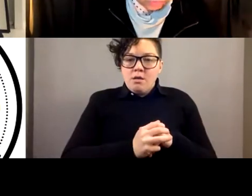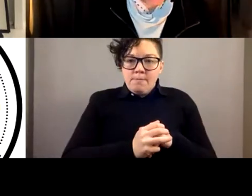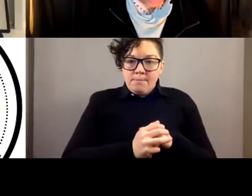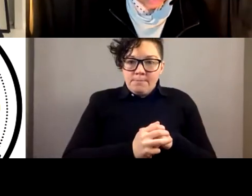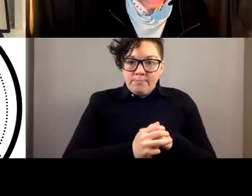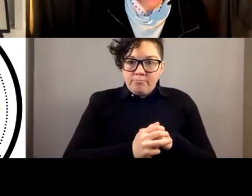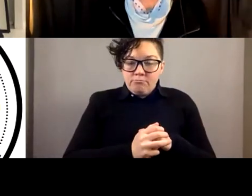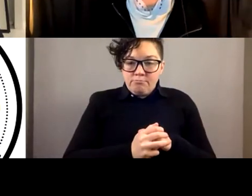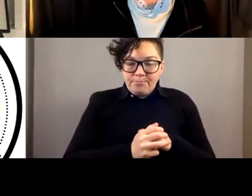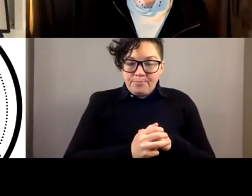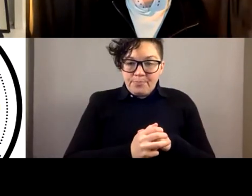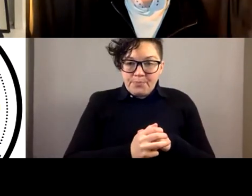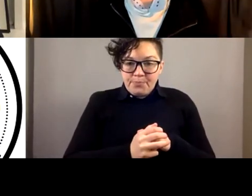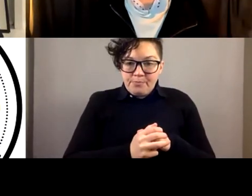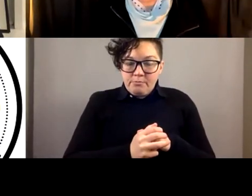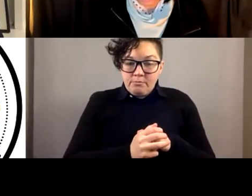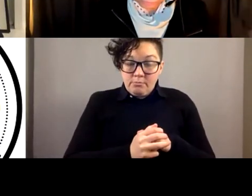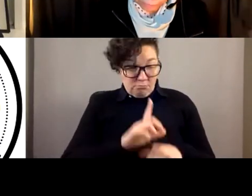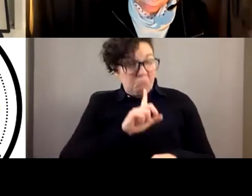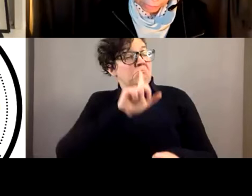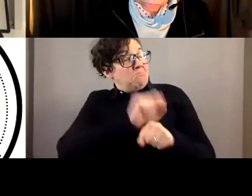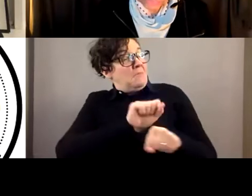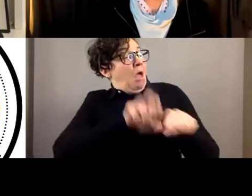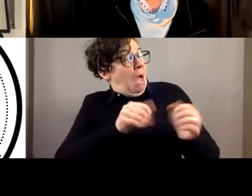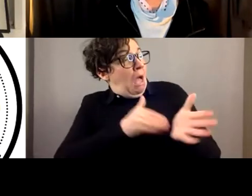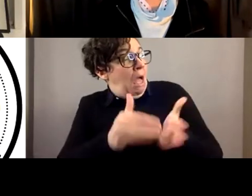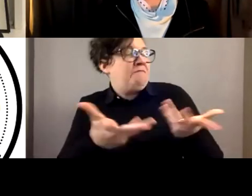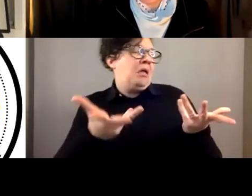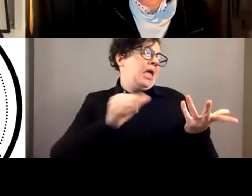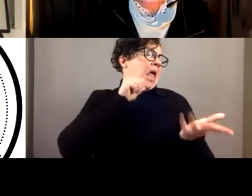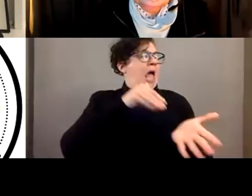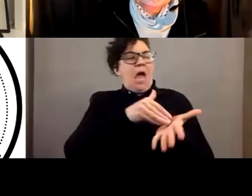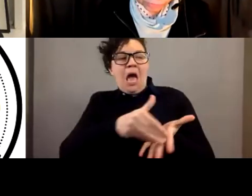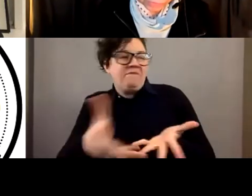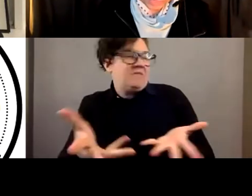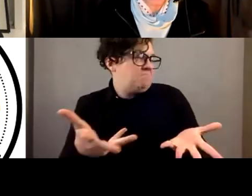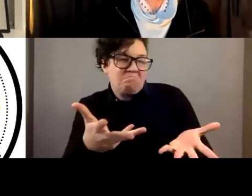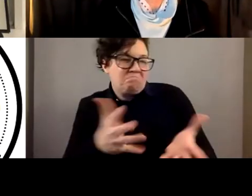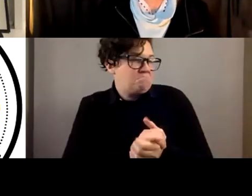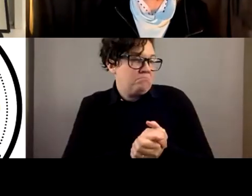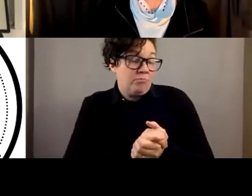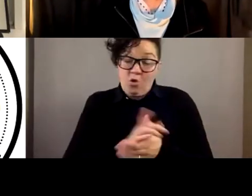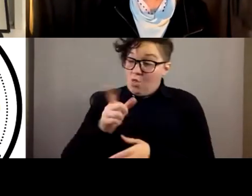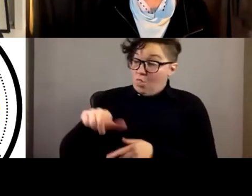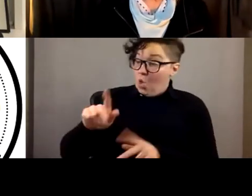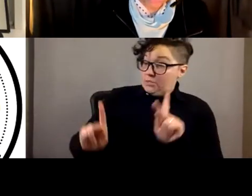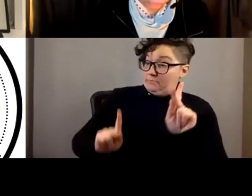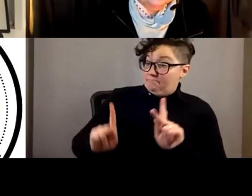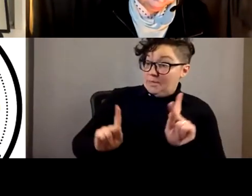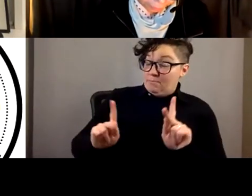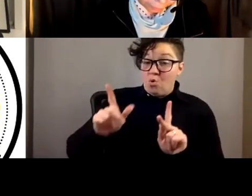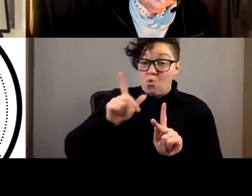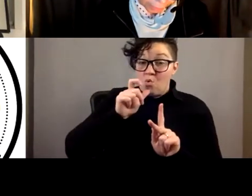they question the degree of frequency with which it occurred. To those people, it is my privilege to say, I am